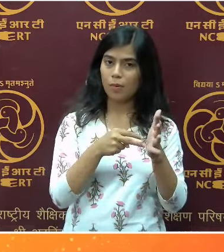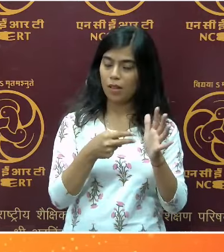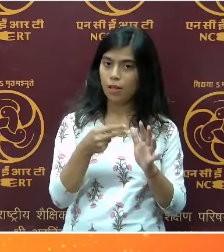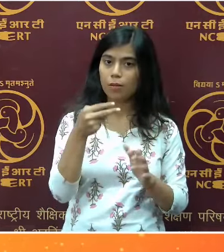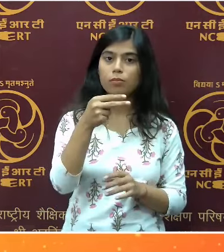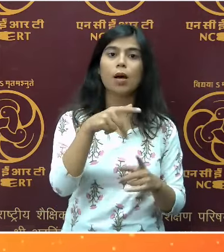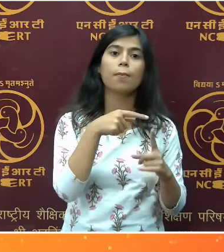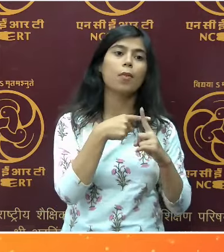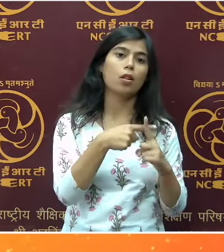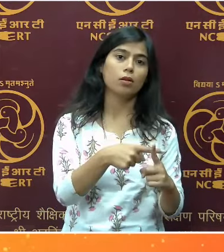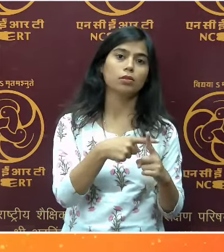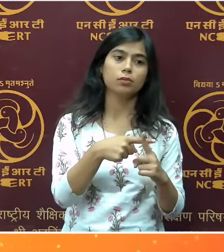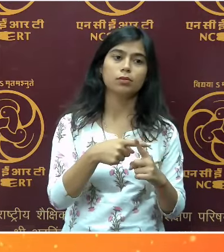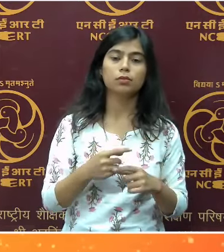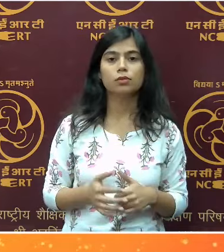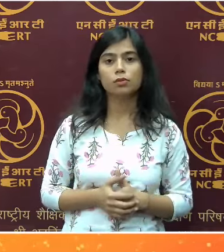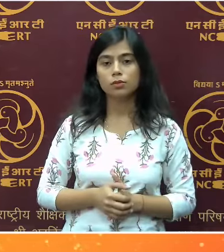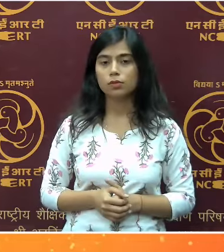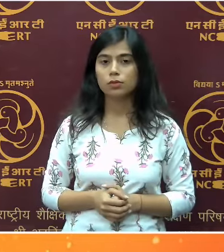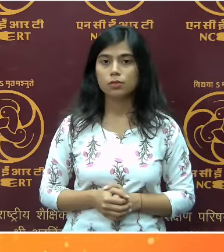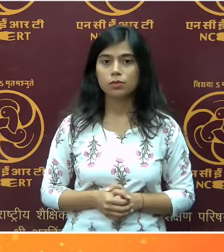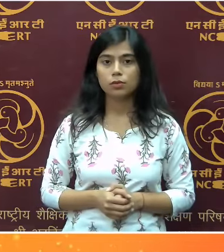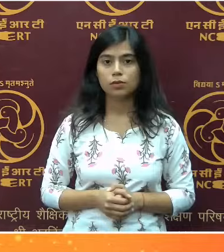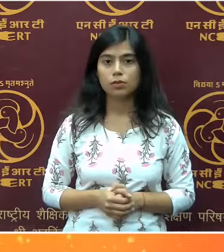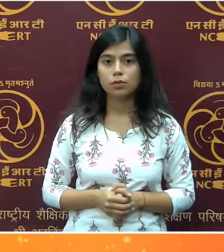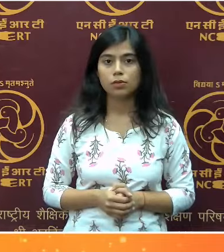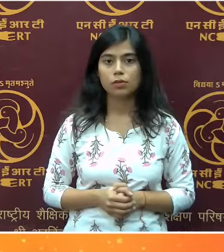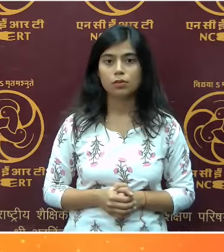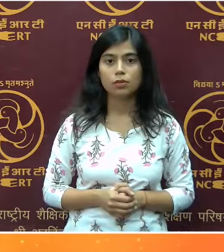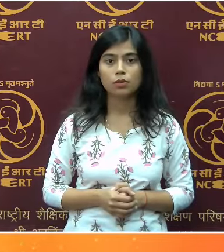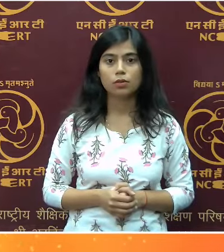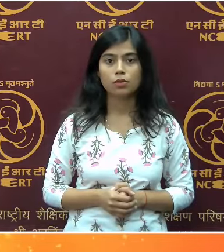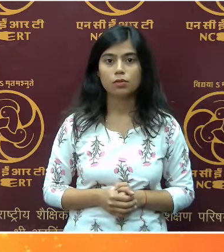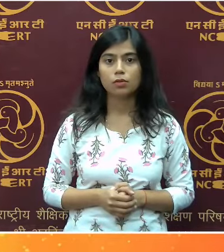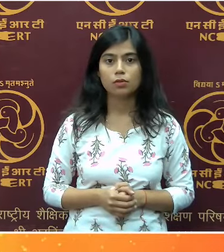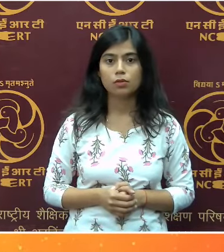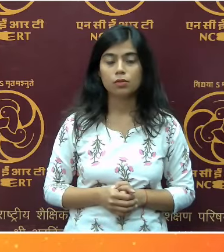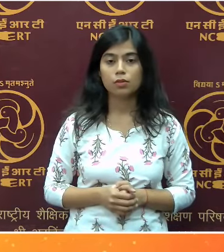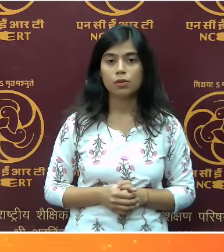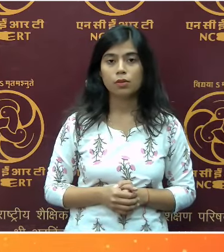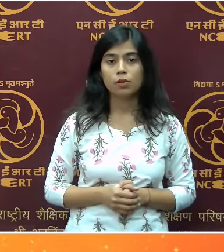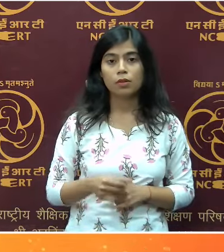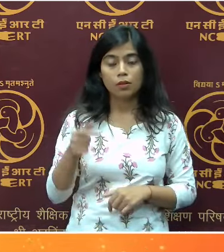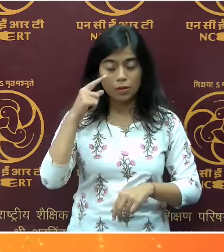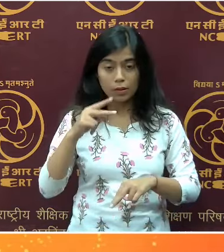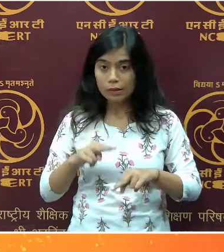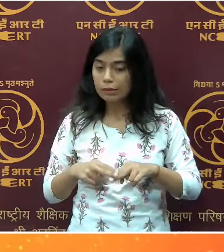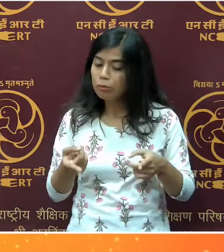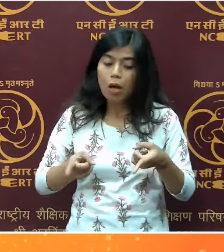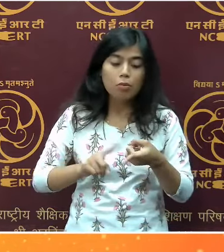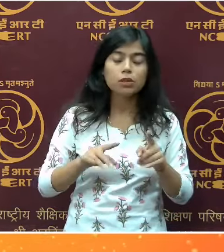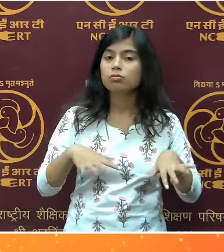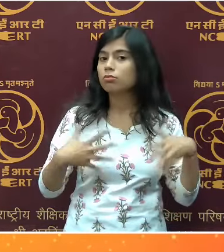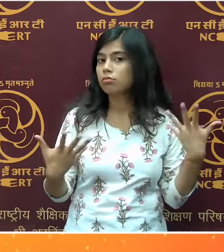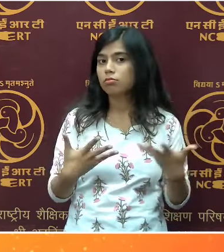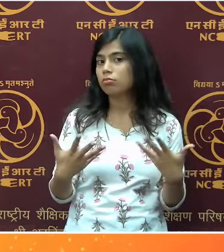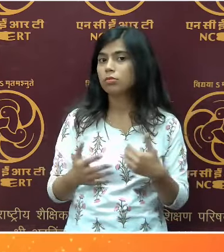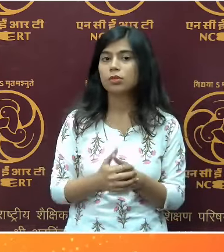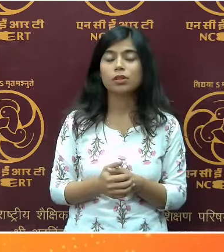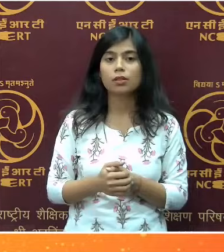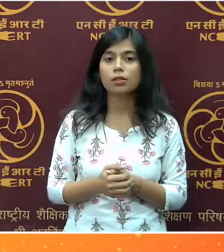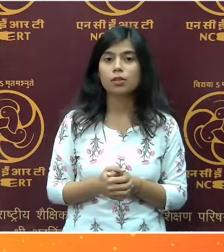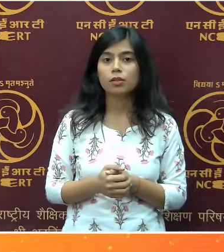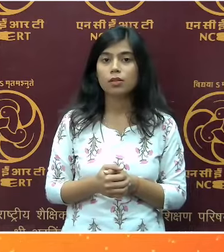we connect this to a bulb with the help of a wire, it glows. What happens here? Because